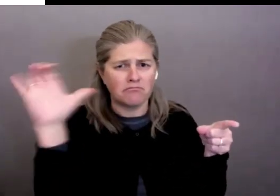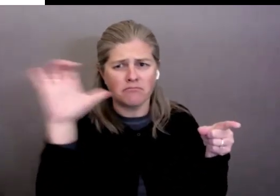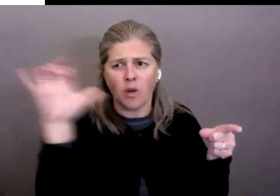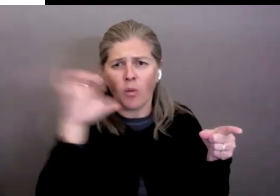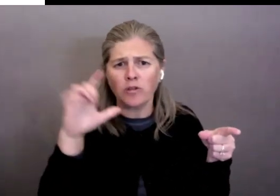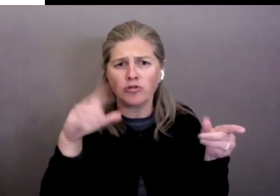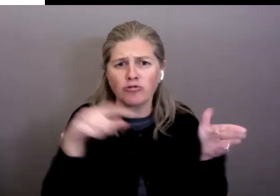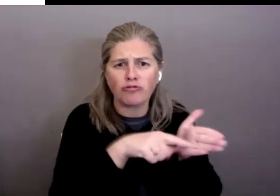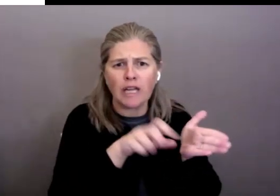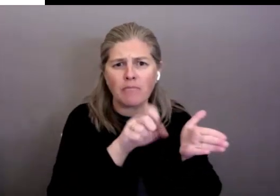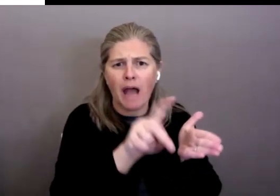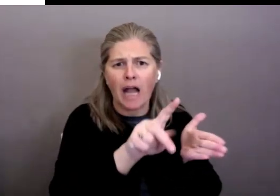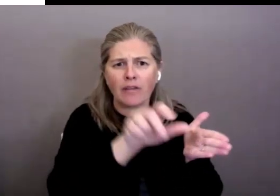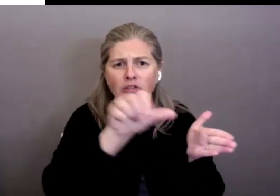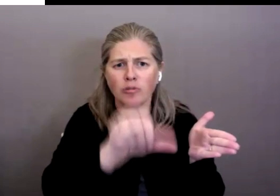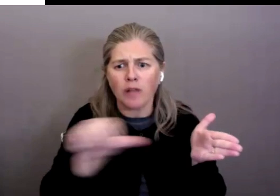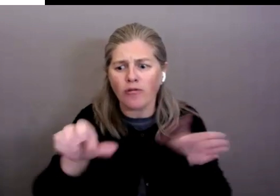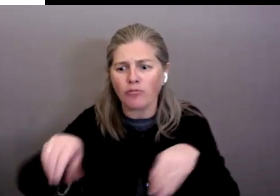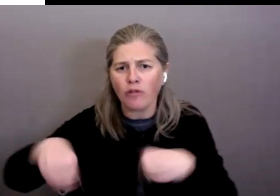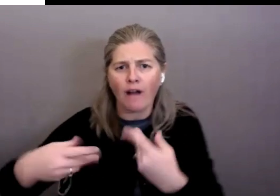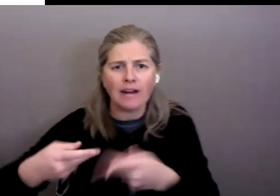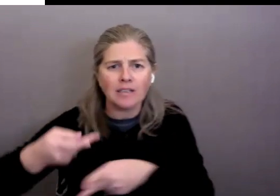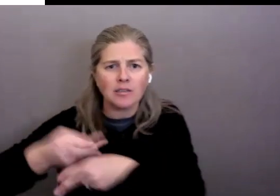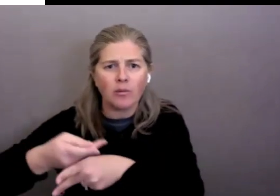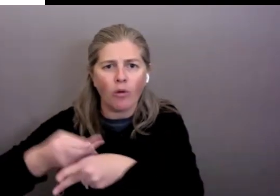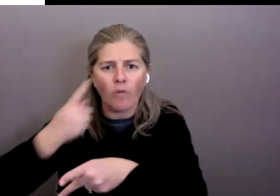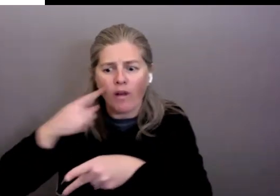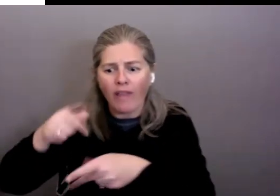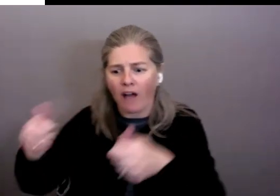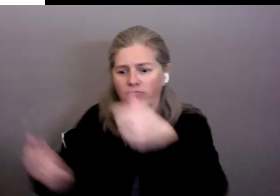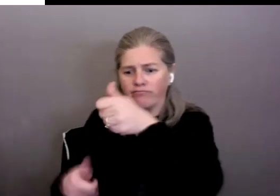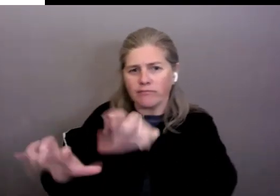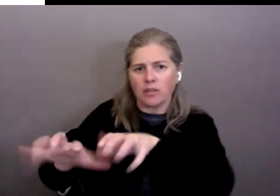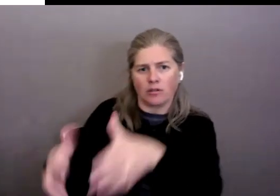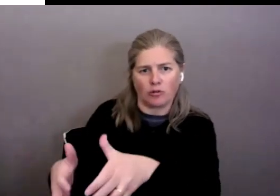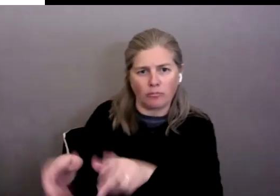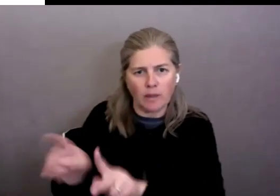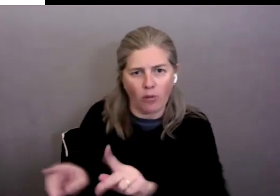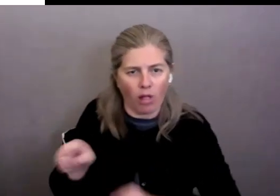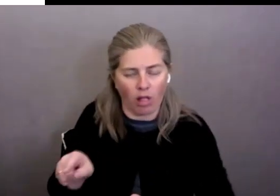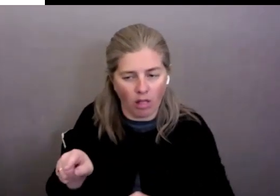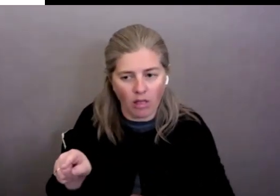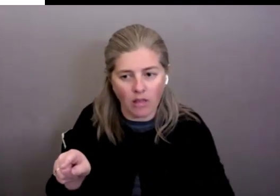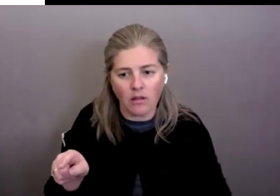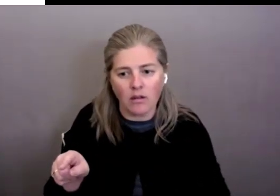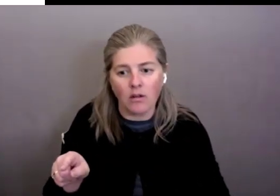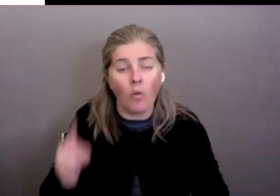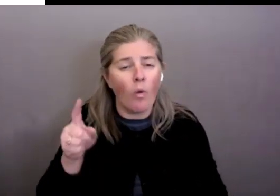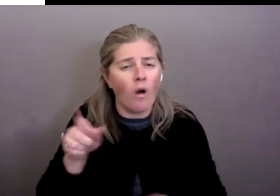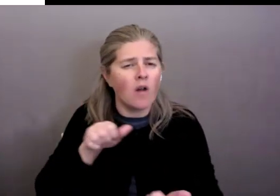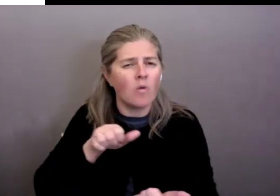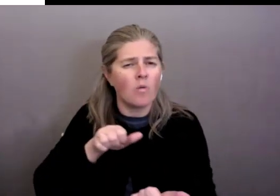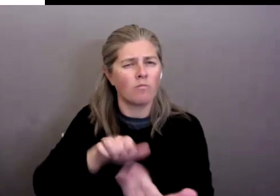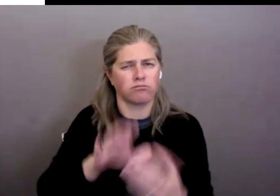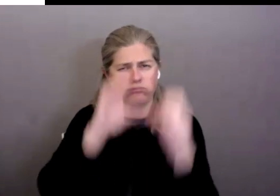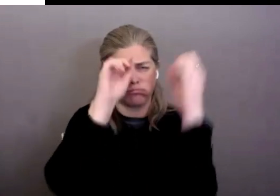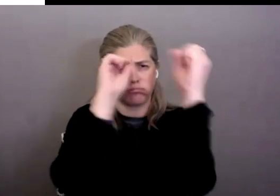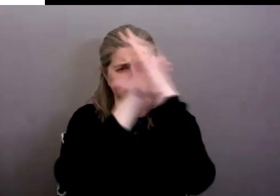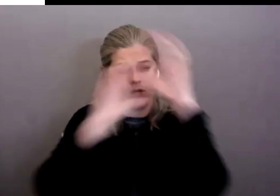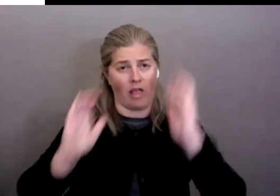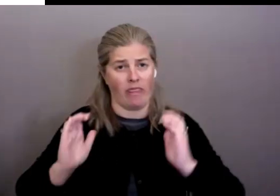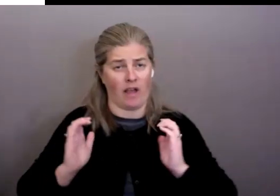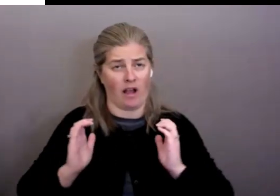for providing caregiver support to that subset of AAA clients. So one way to think about this is that the clients are able